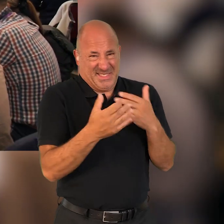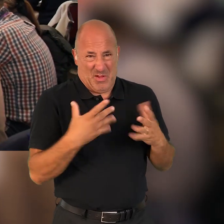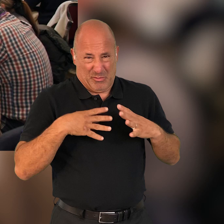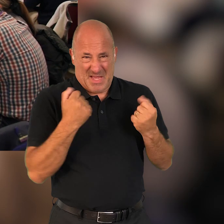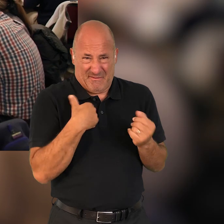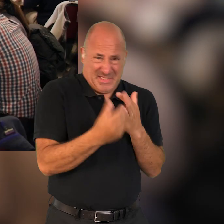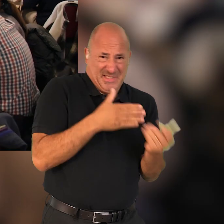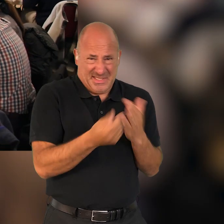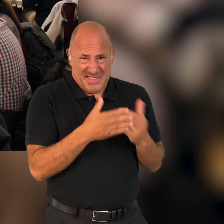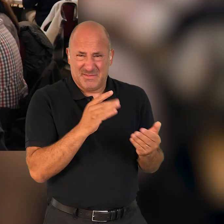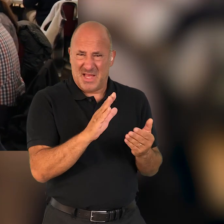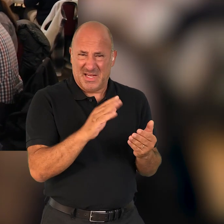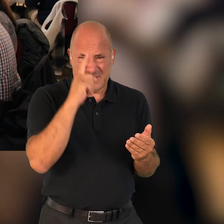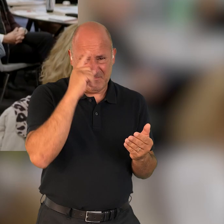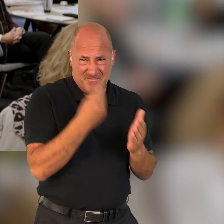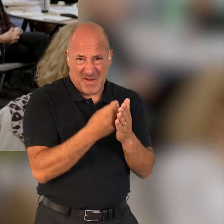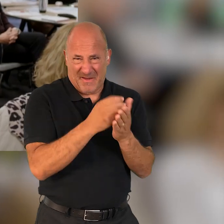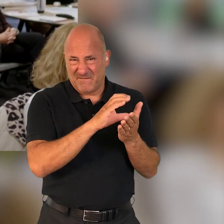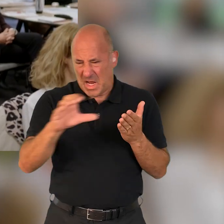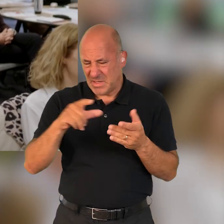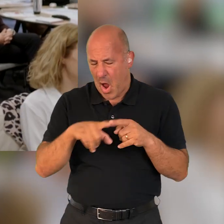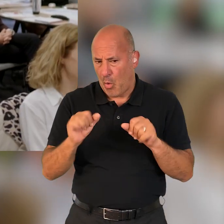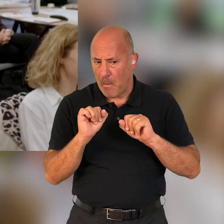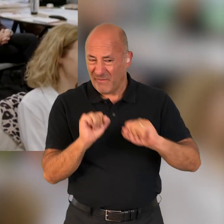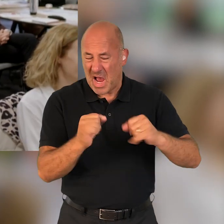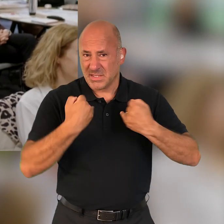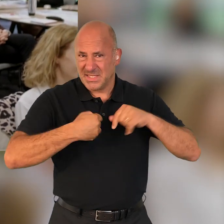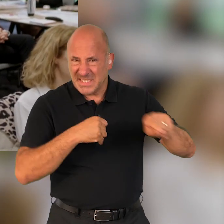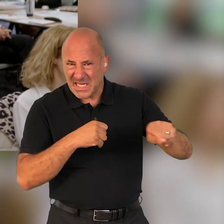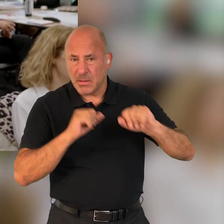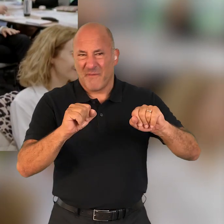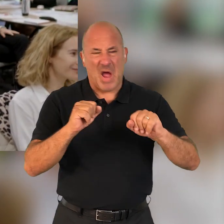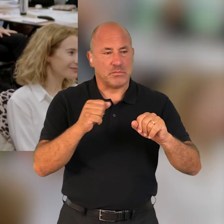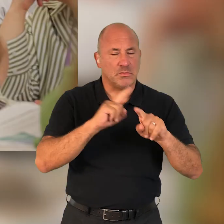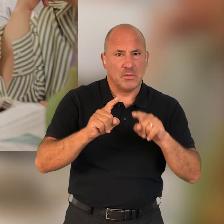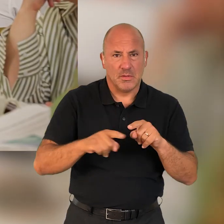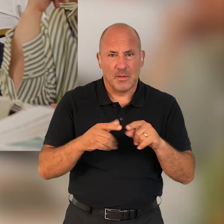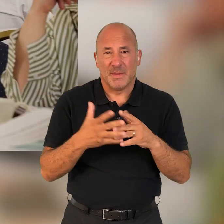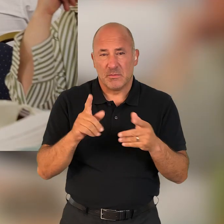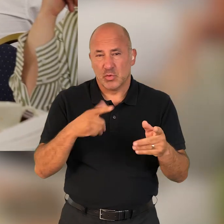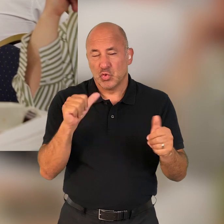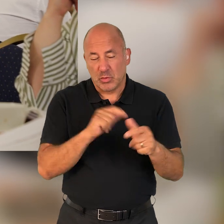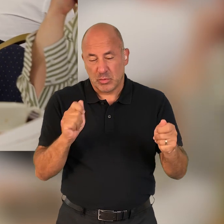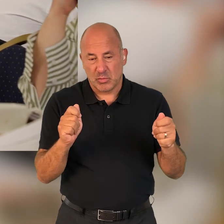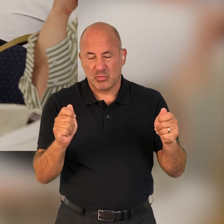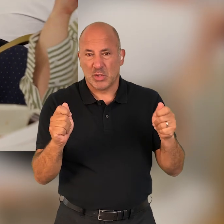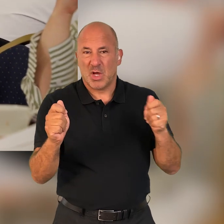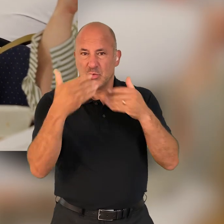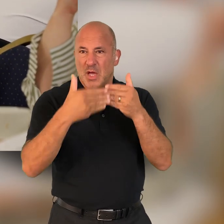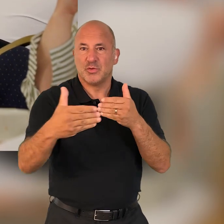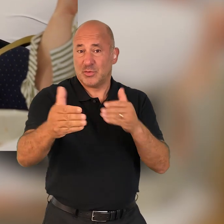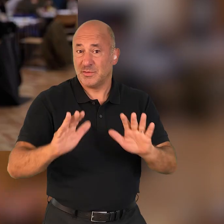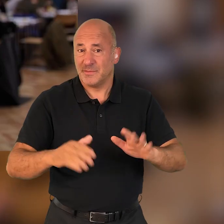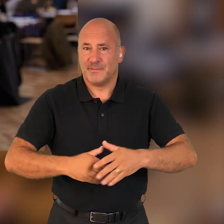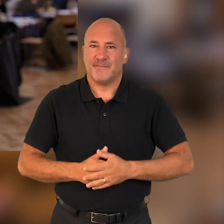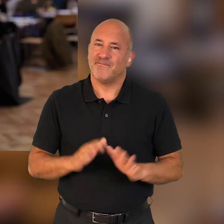the diseases that are already there, but also you need to try and put in that money and that investment to preventative, and slowly that should change